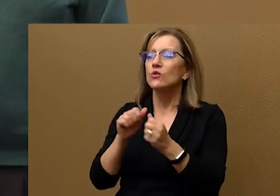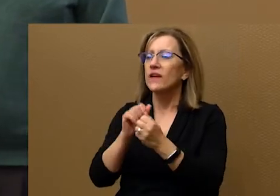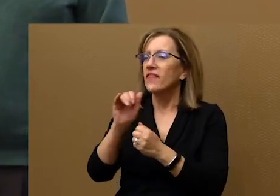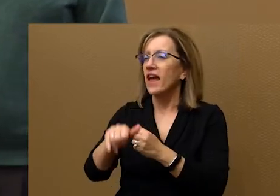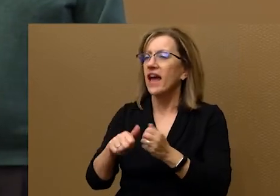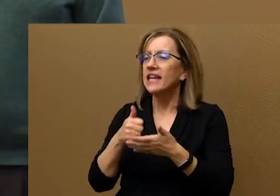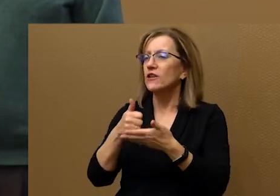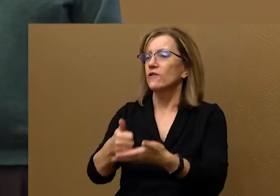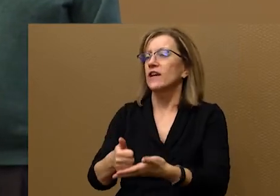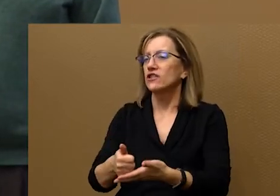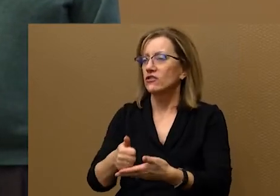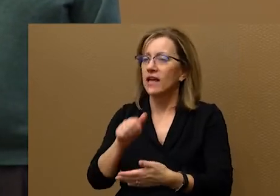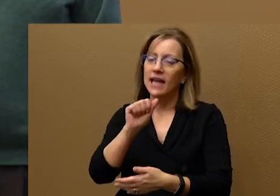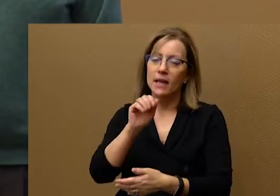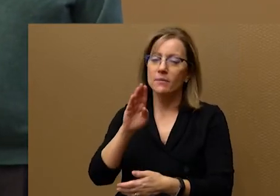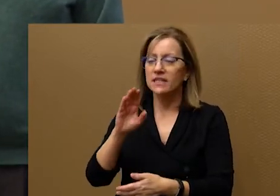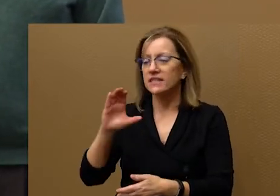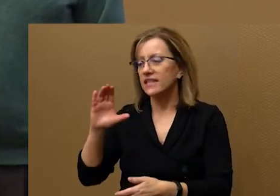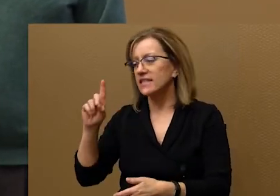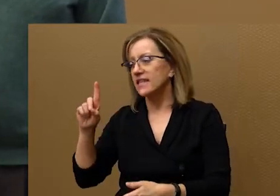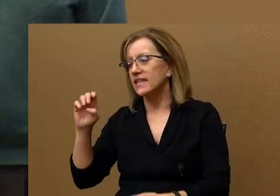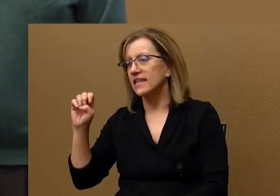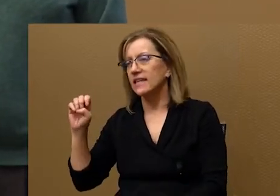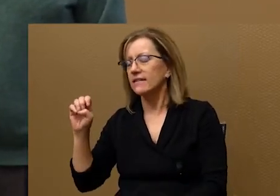A, B, C, D, E, F.